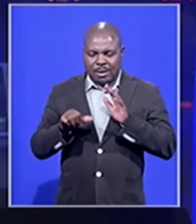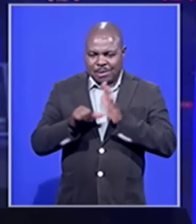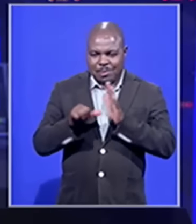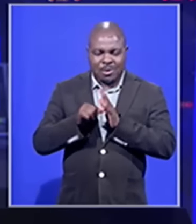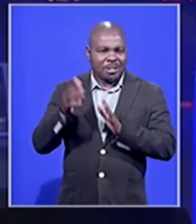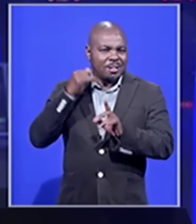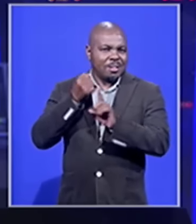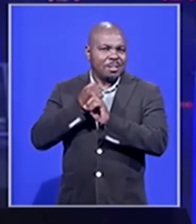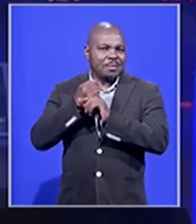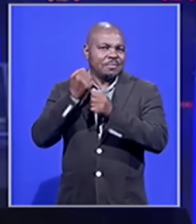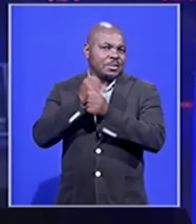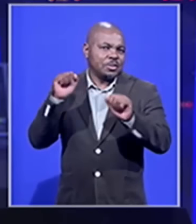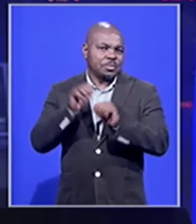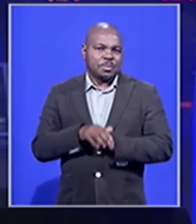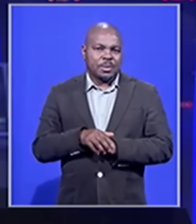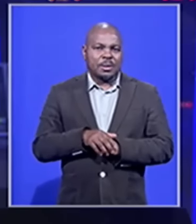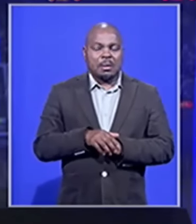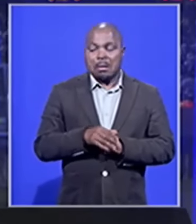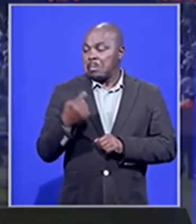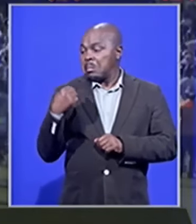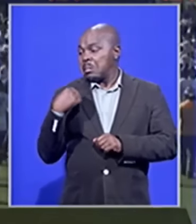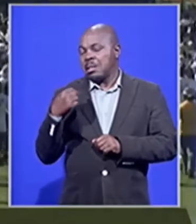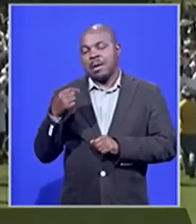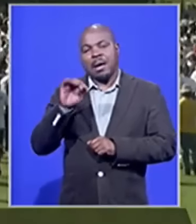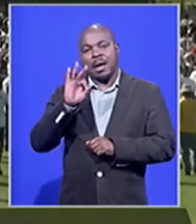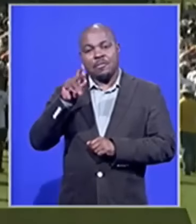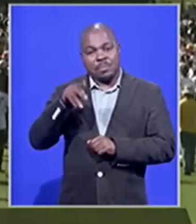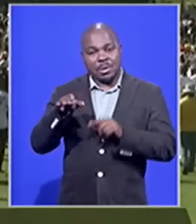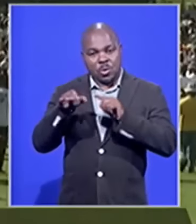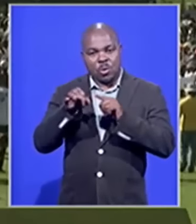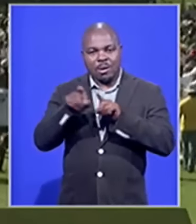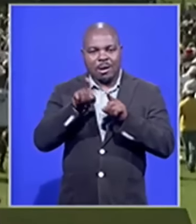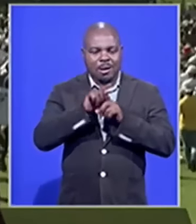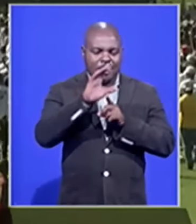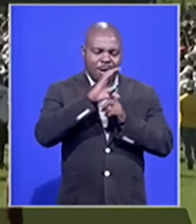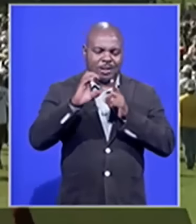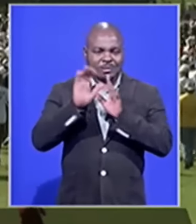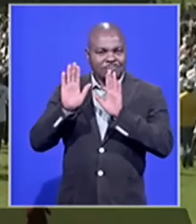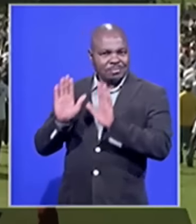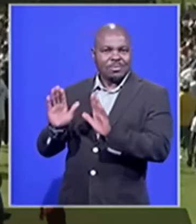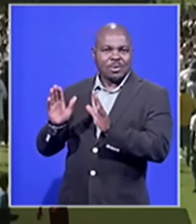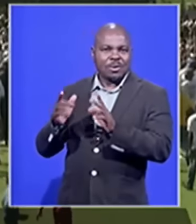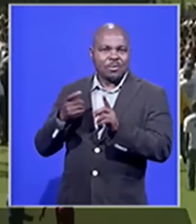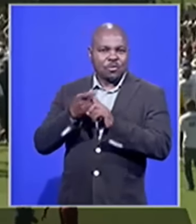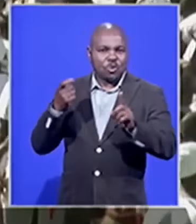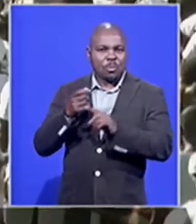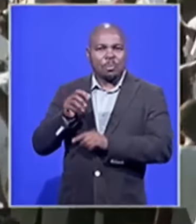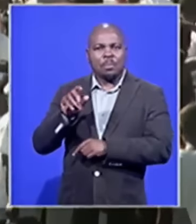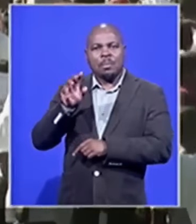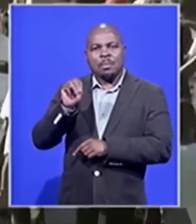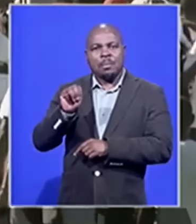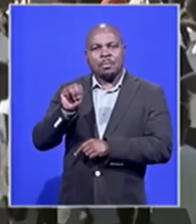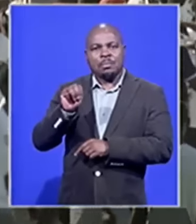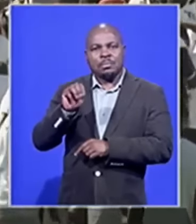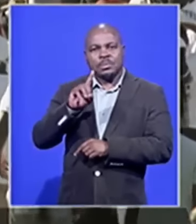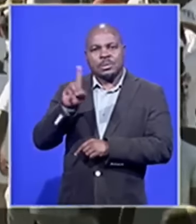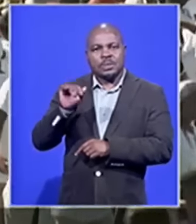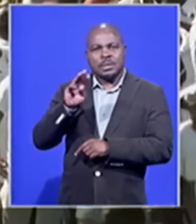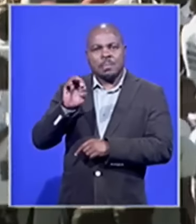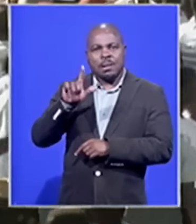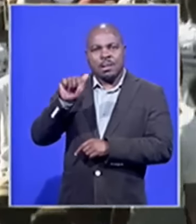tokoloho. Sethathong IFP e ne le mokgatlo wa setso kwa Nzimela Melmoth ka leboya